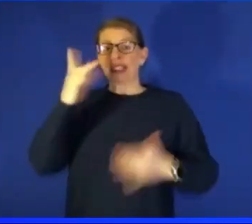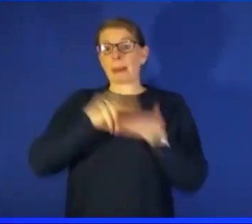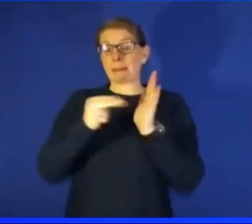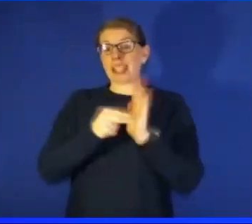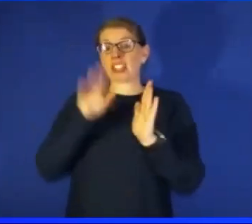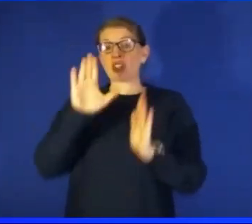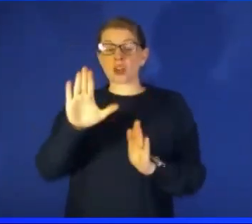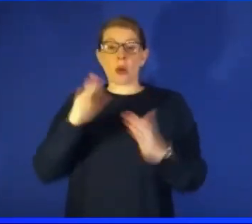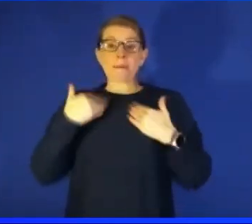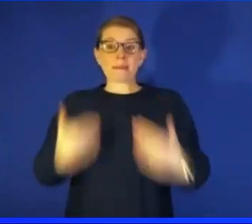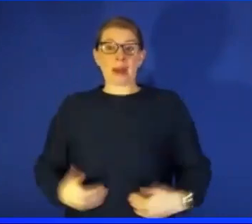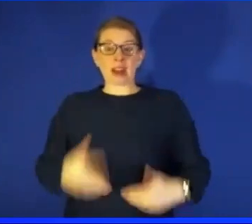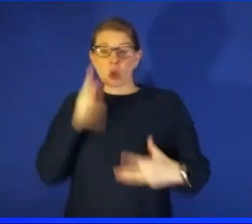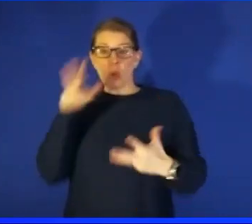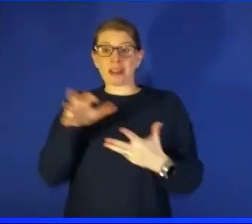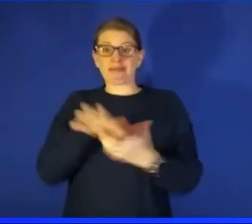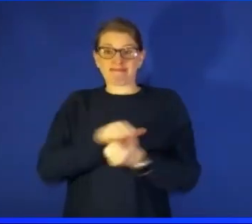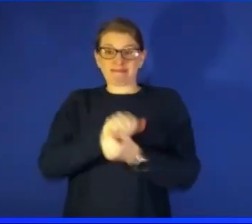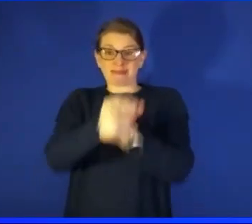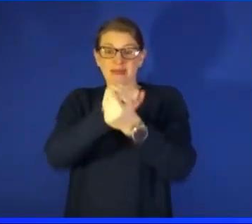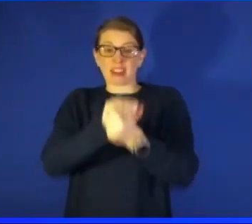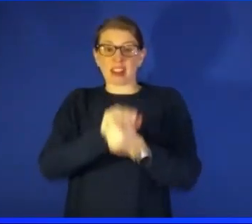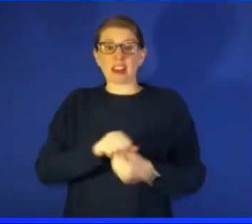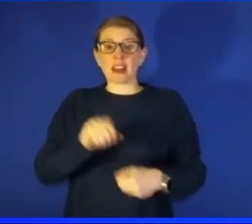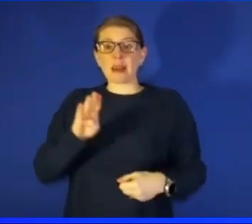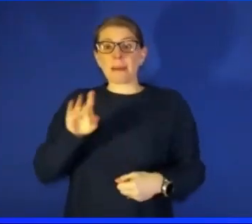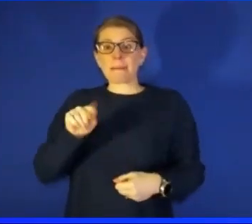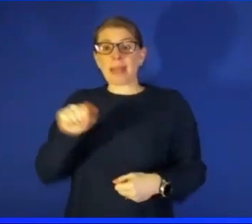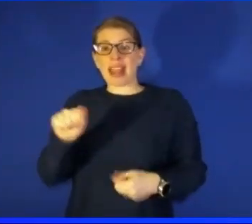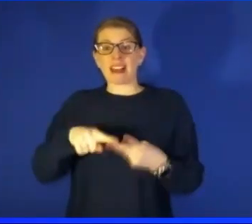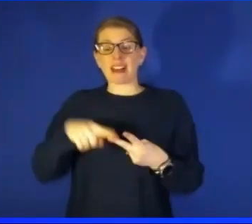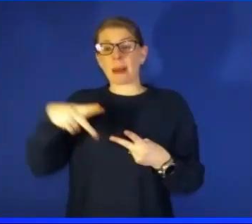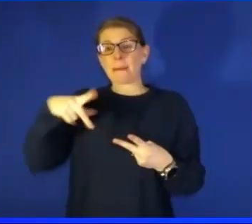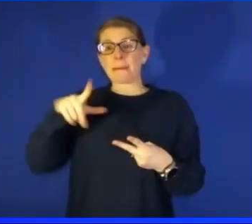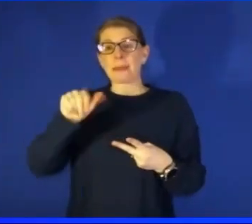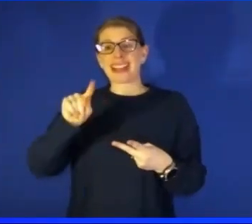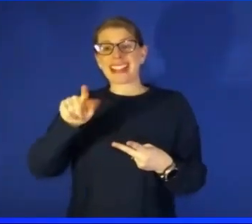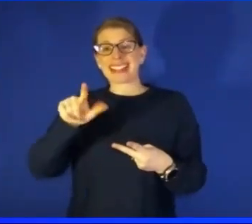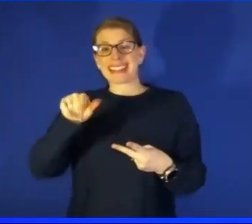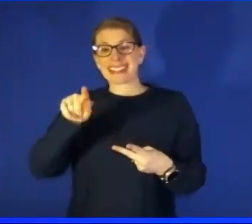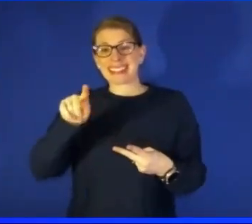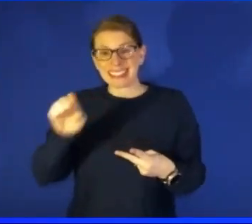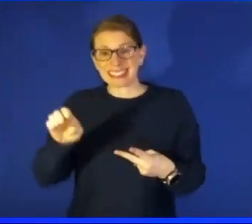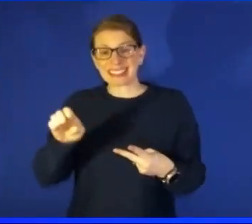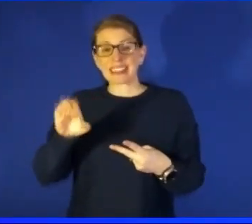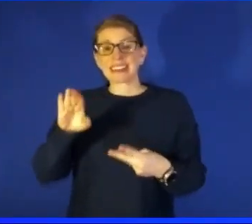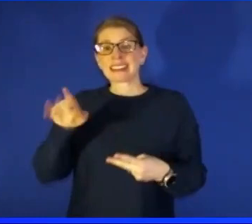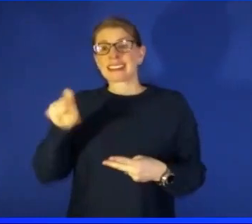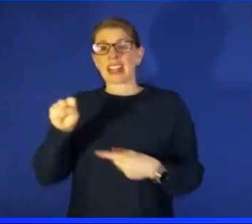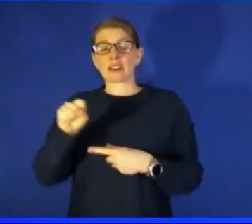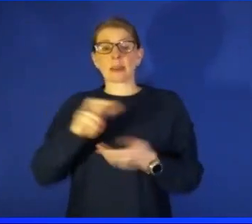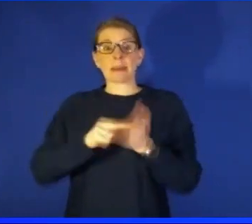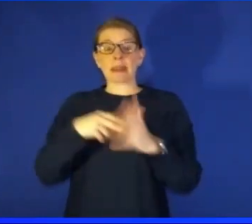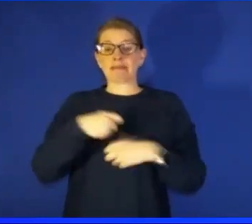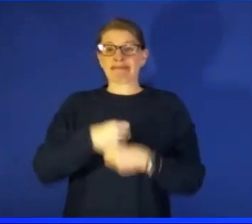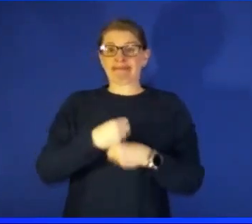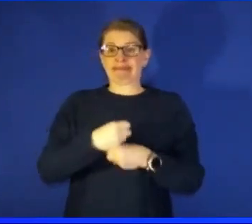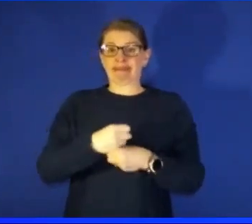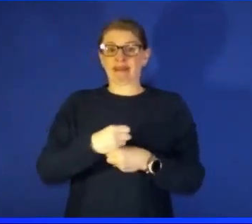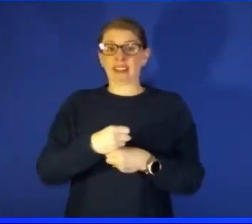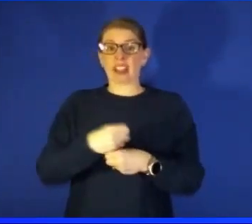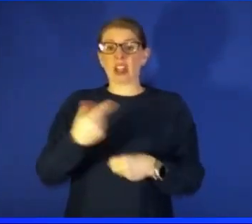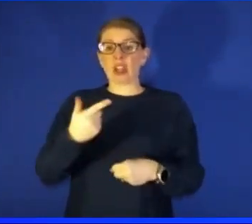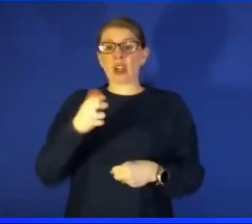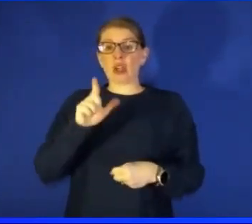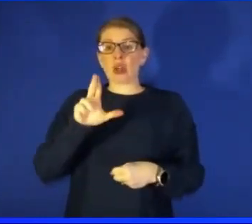pancreas or your islet cells and beta cells and make you just don't produce the insulin that you need to be able to control your blood